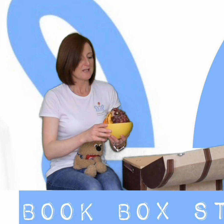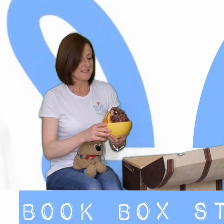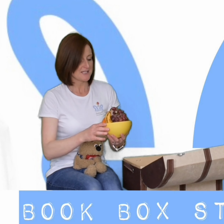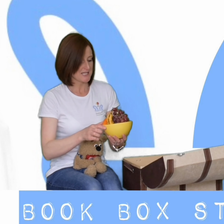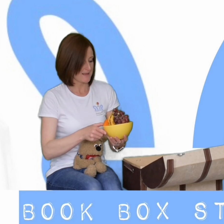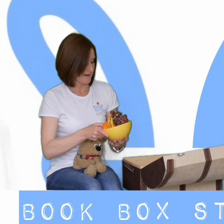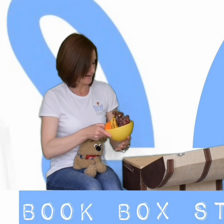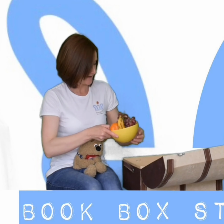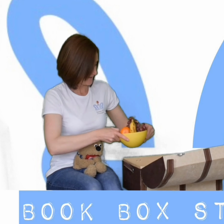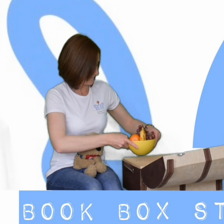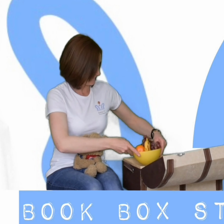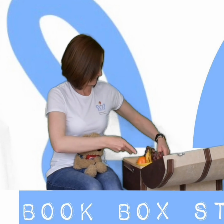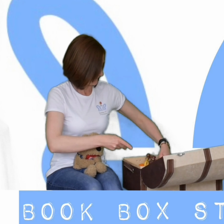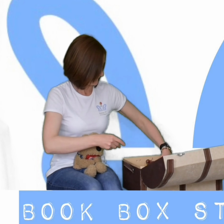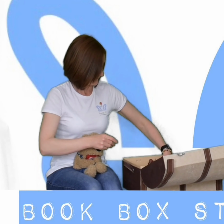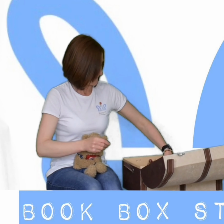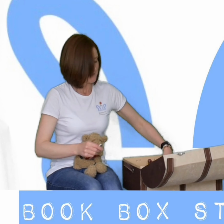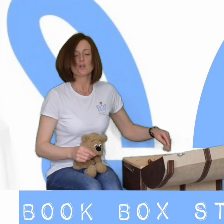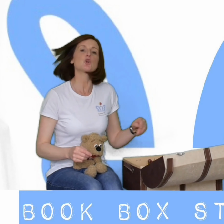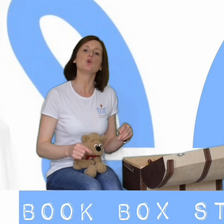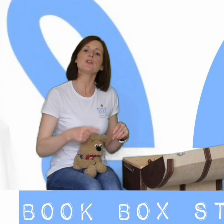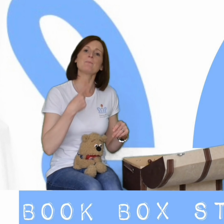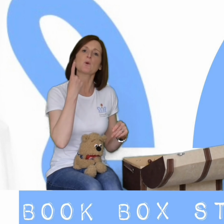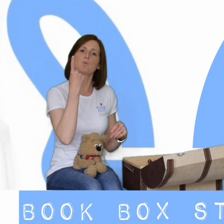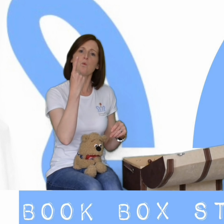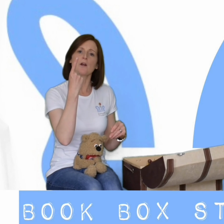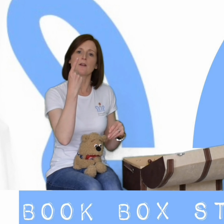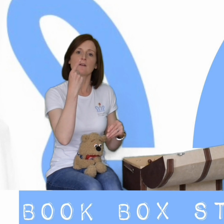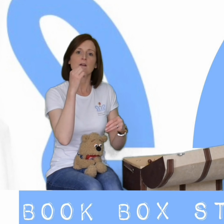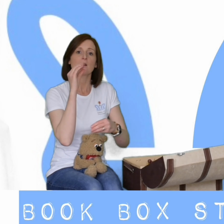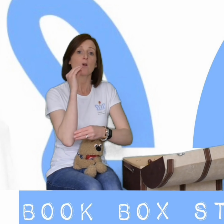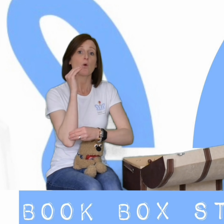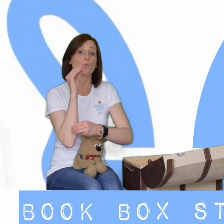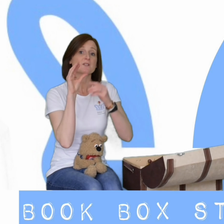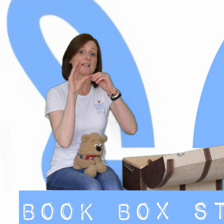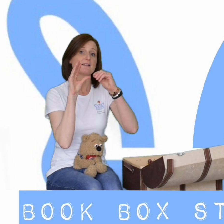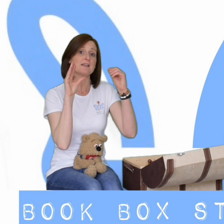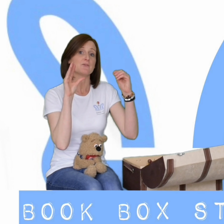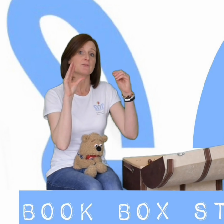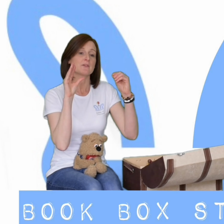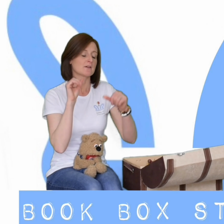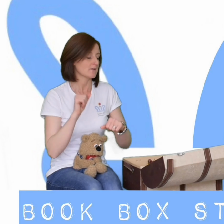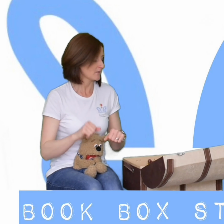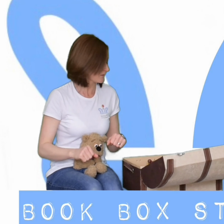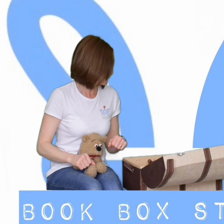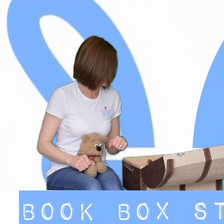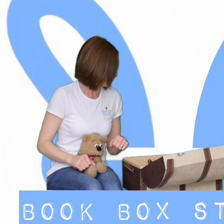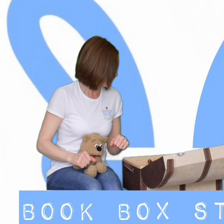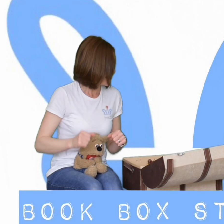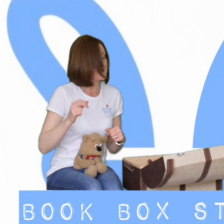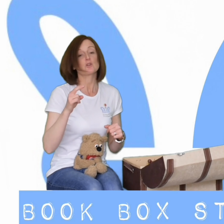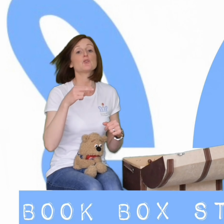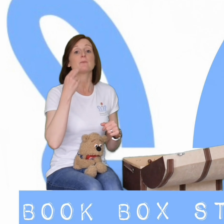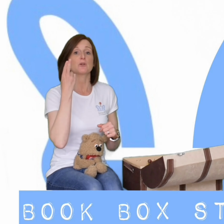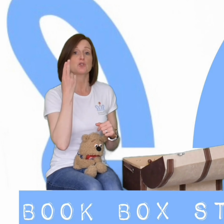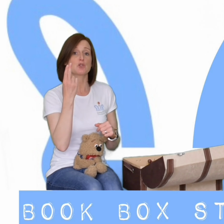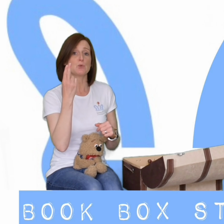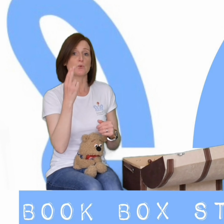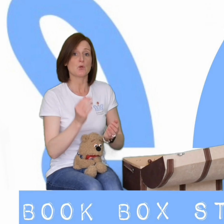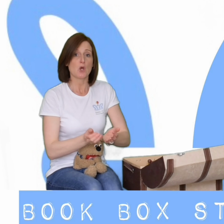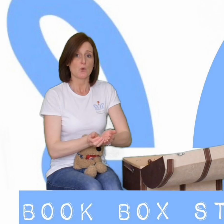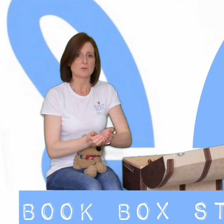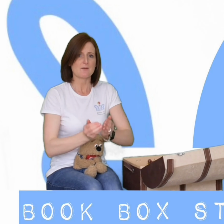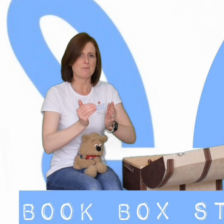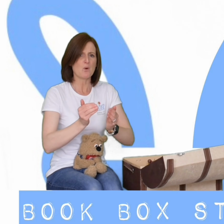So let's think. Clue number one was a leaf. Clue number